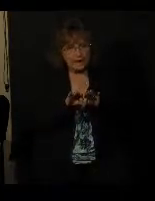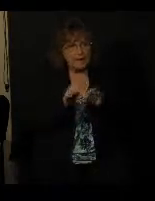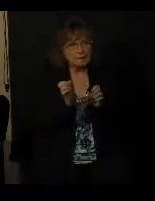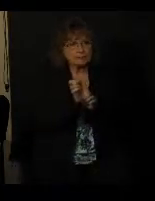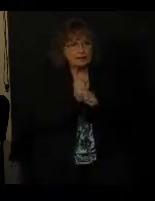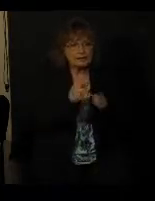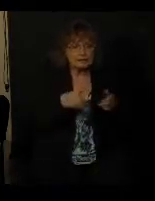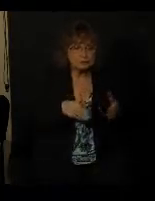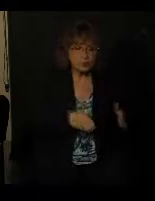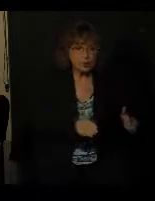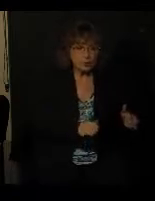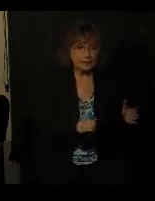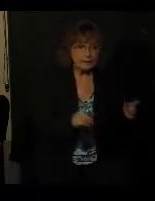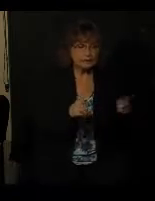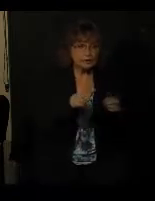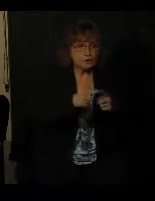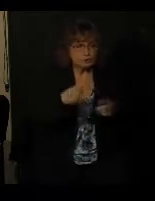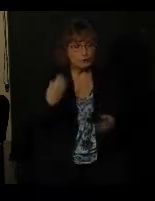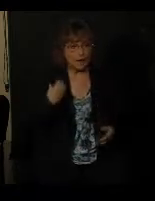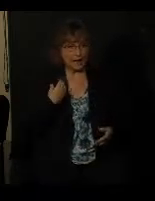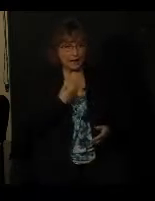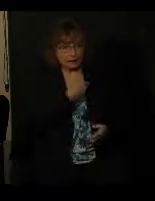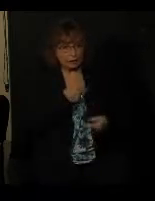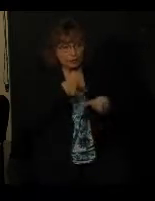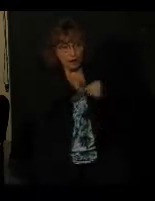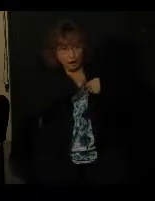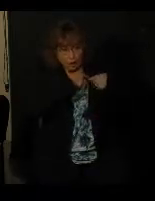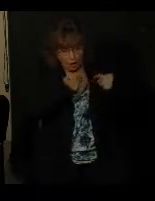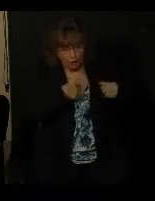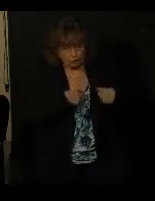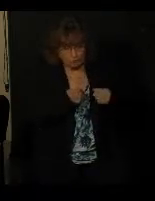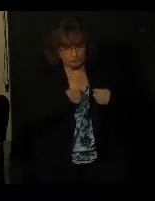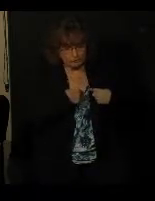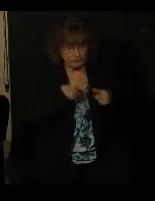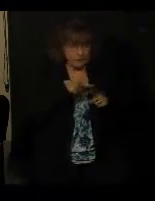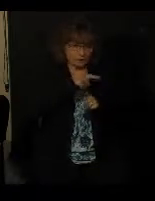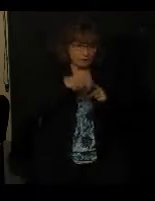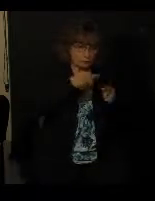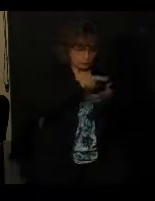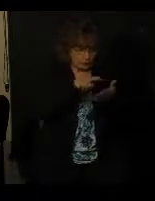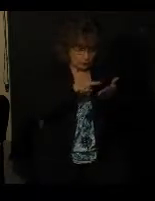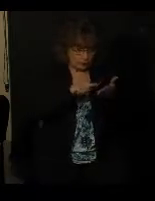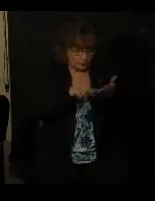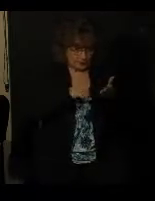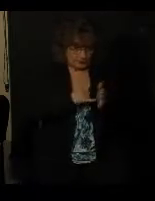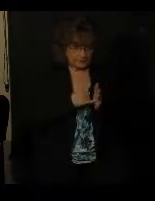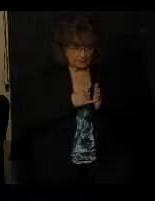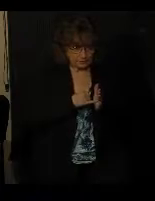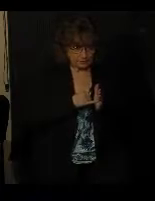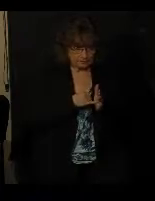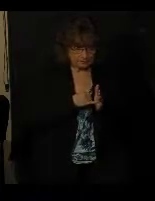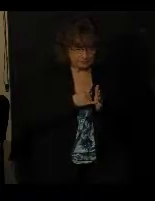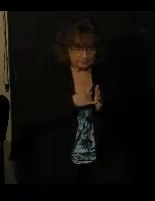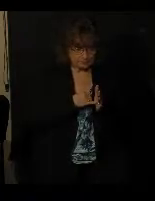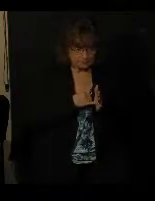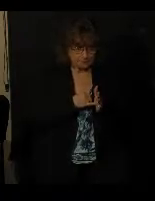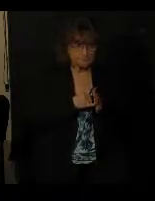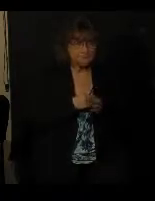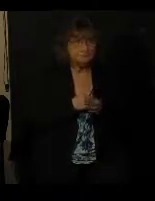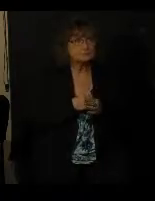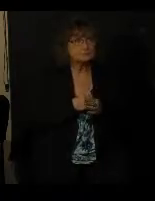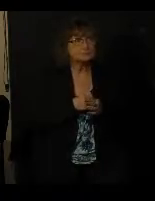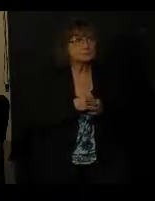Isaiah 44, bear with me here as I just read verses 1 and 2. Yet now hear, O Jacob my servant,